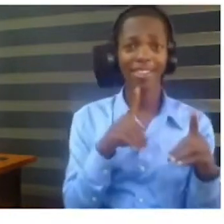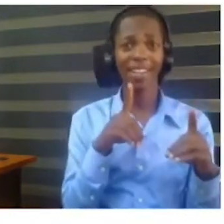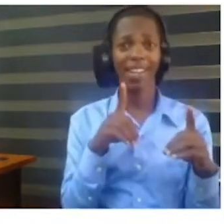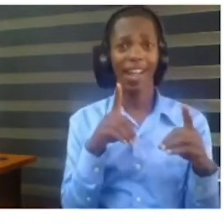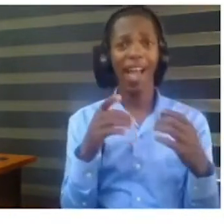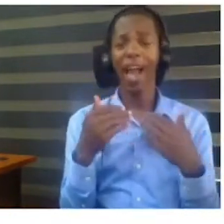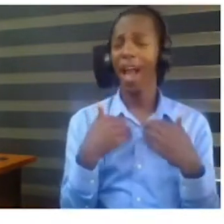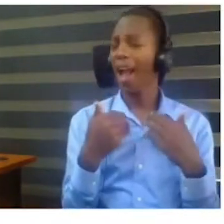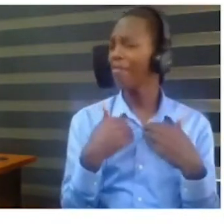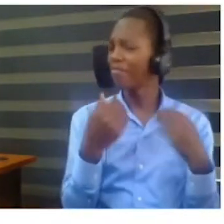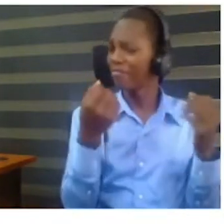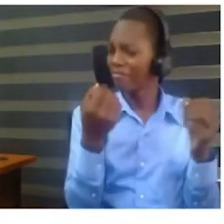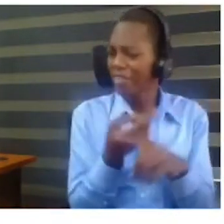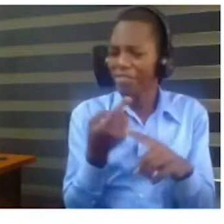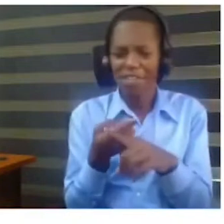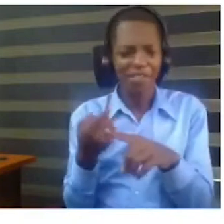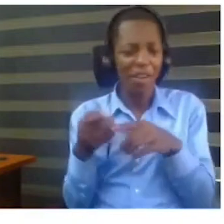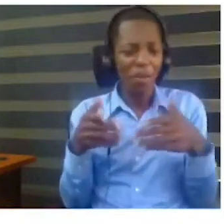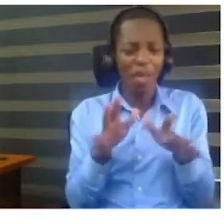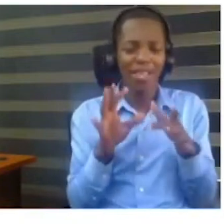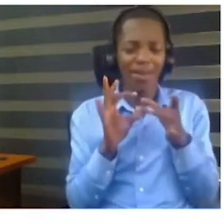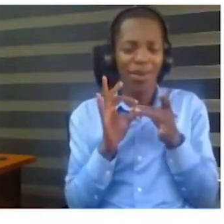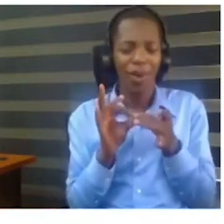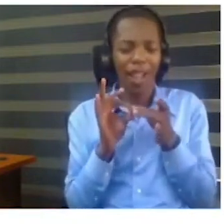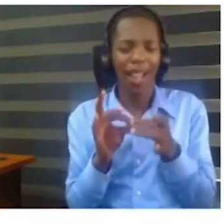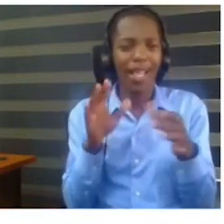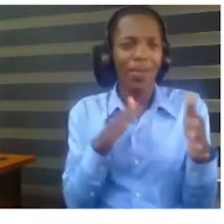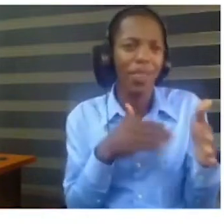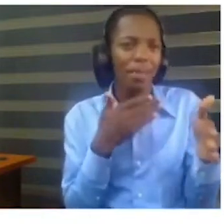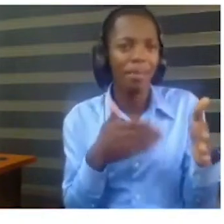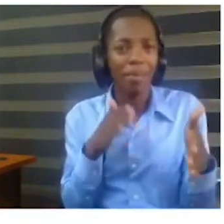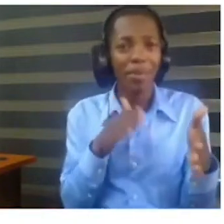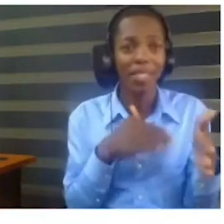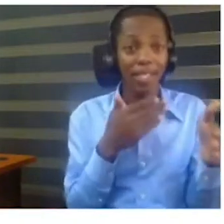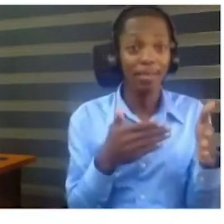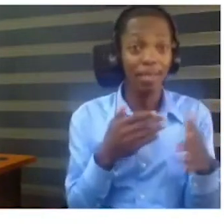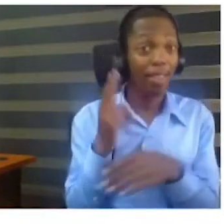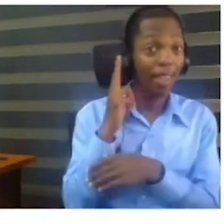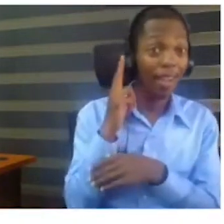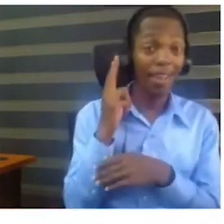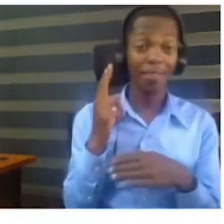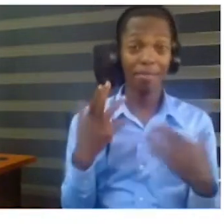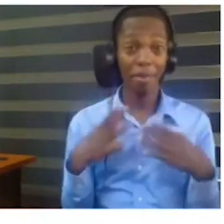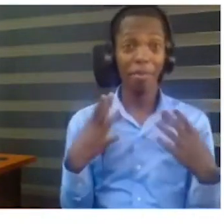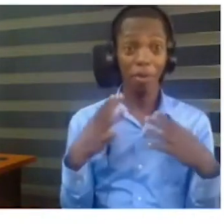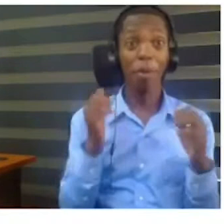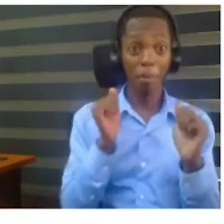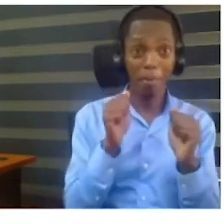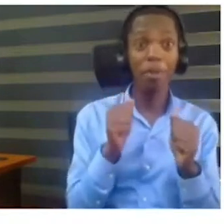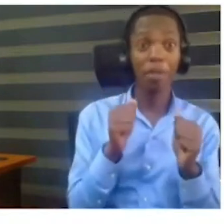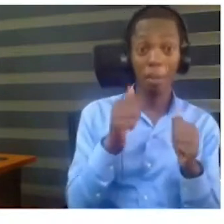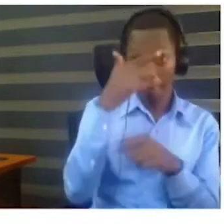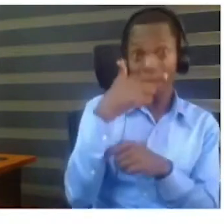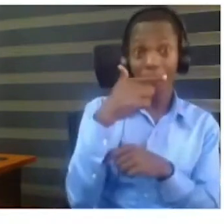music. A deaf person might be able to see the other dancers.